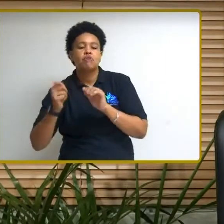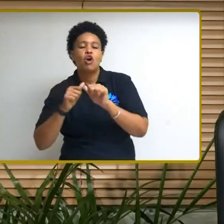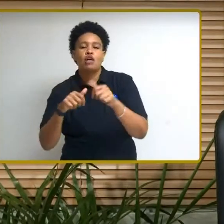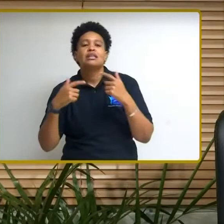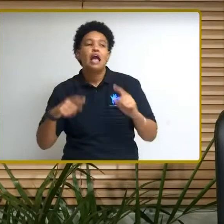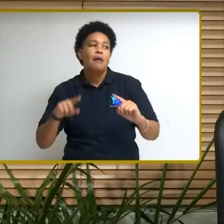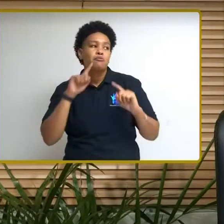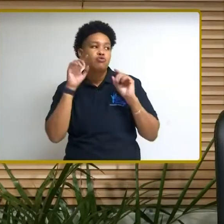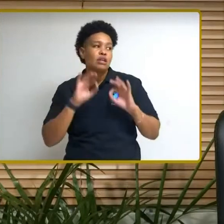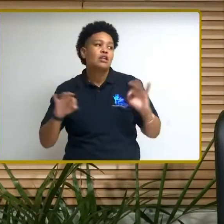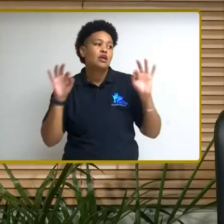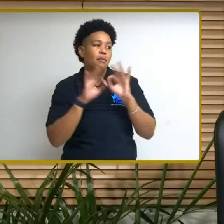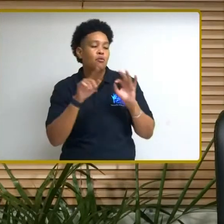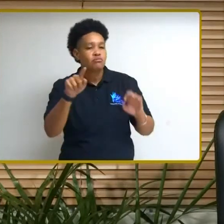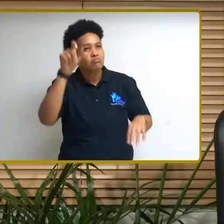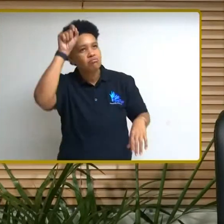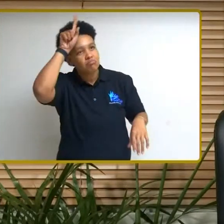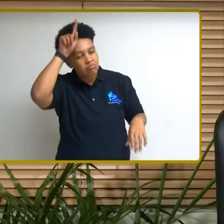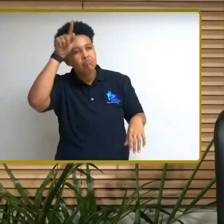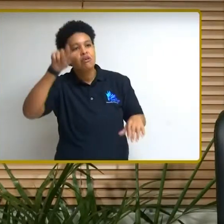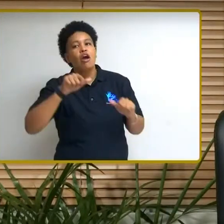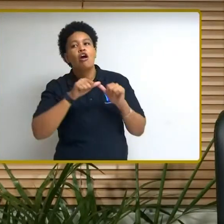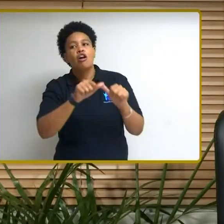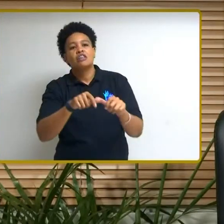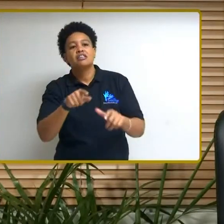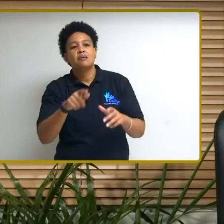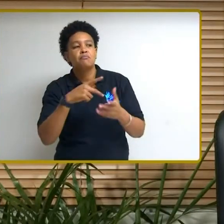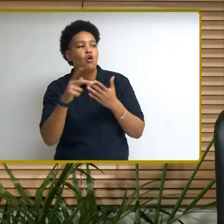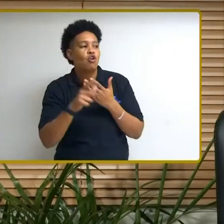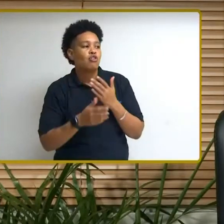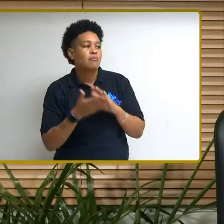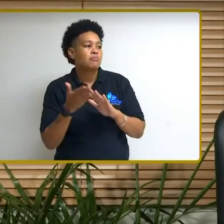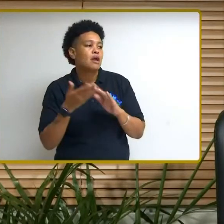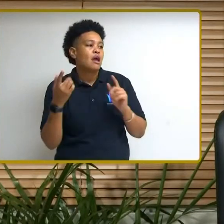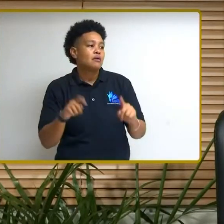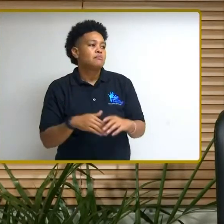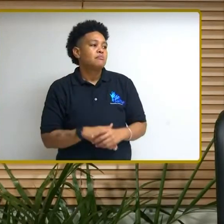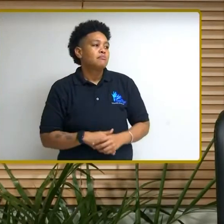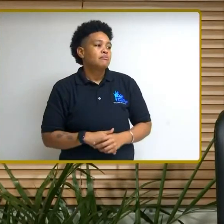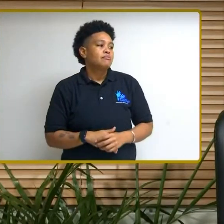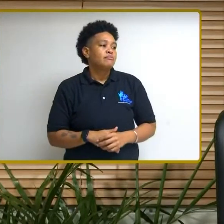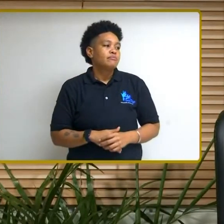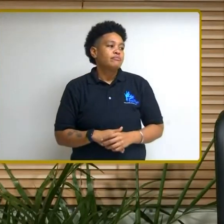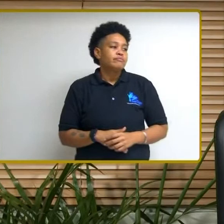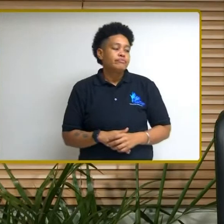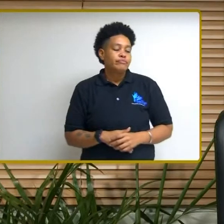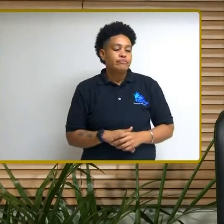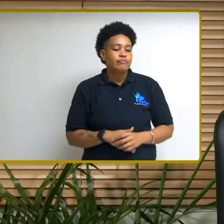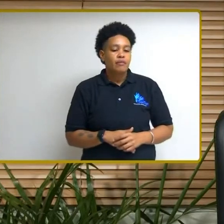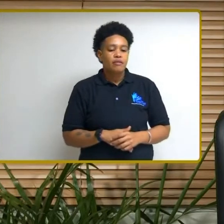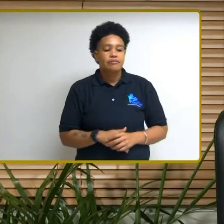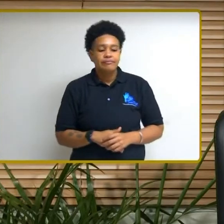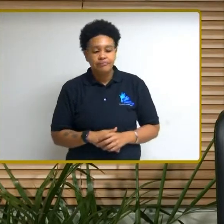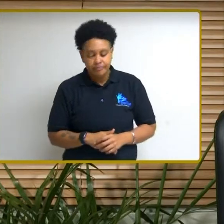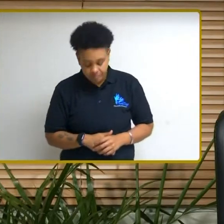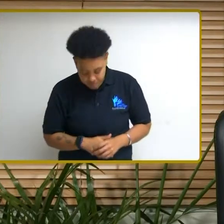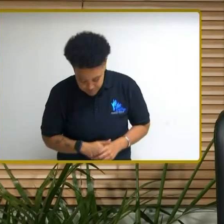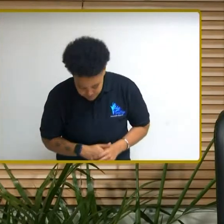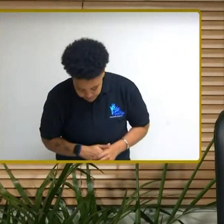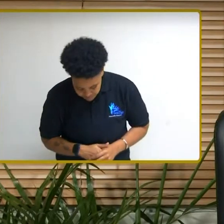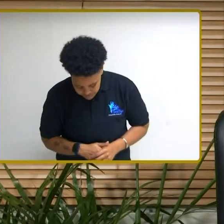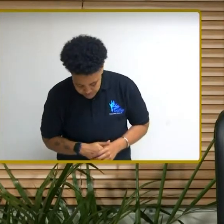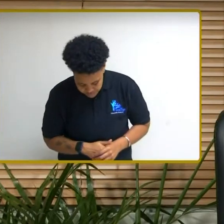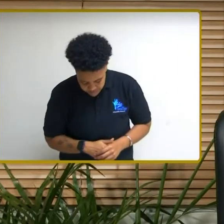And it is important that we continue the program. So that's a very important piece of